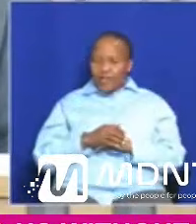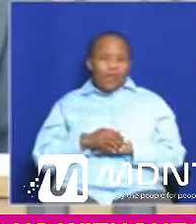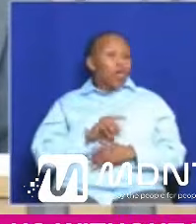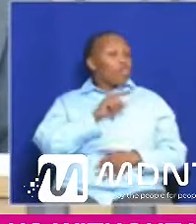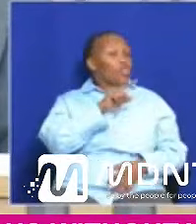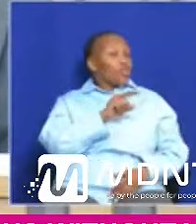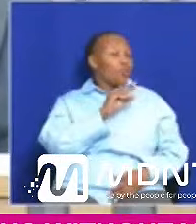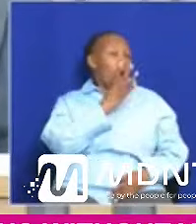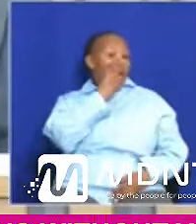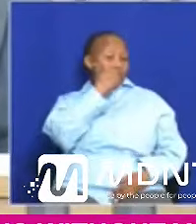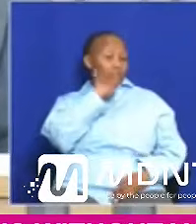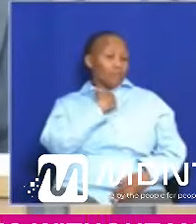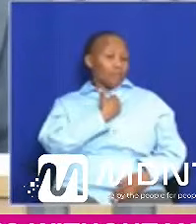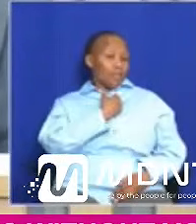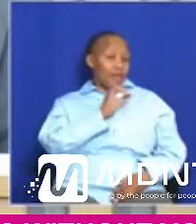it won't